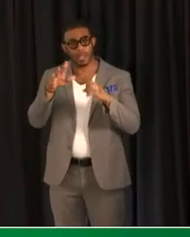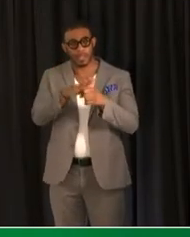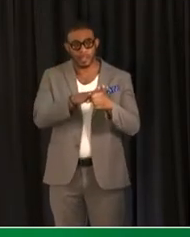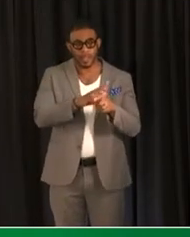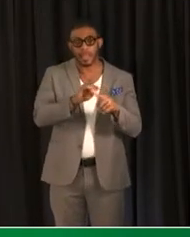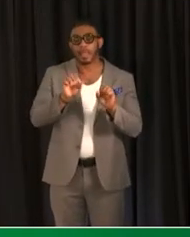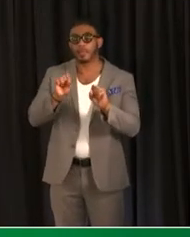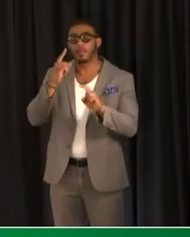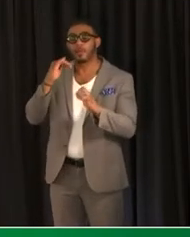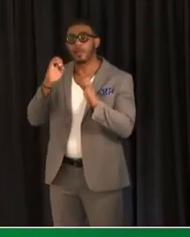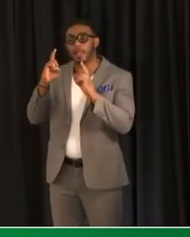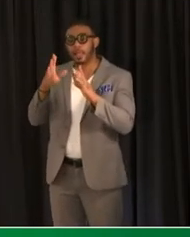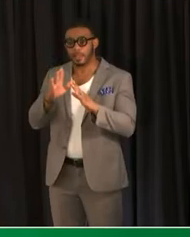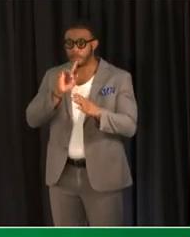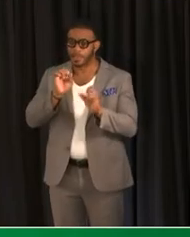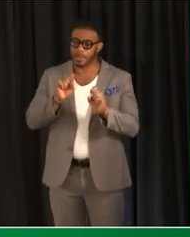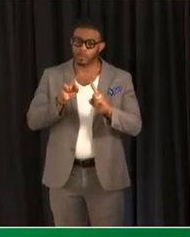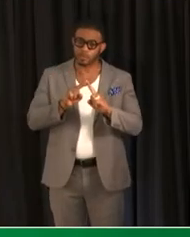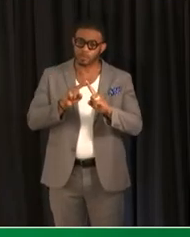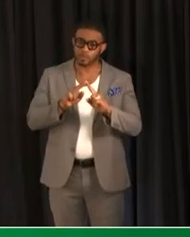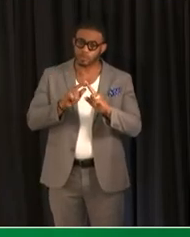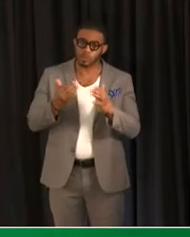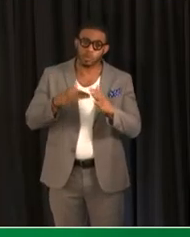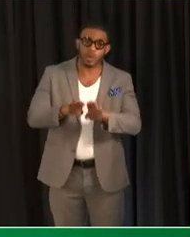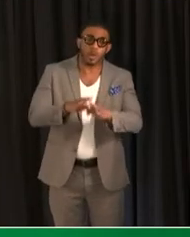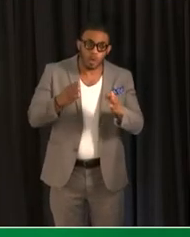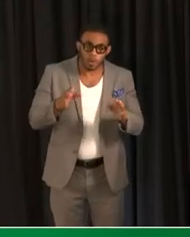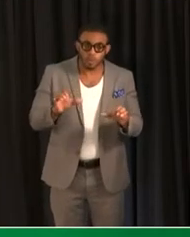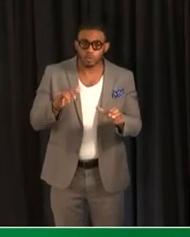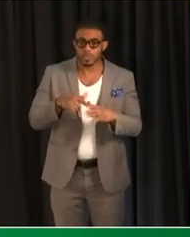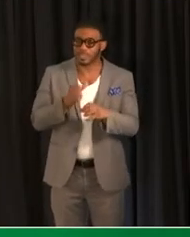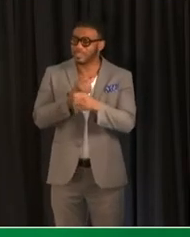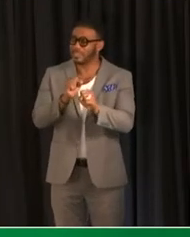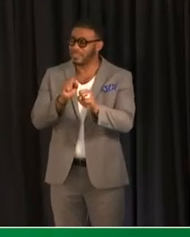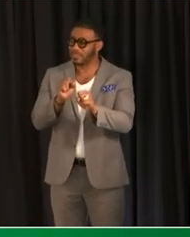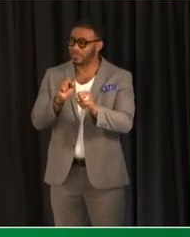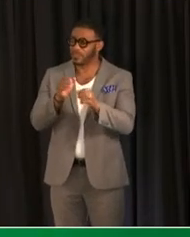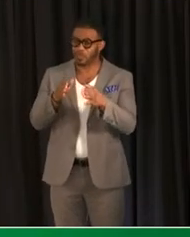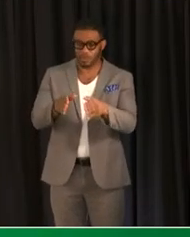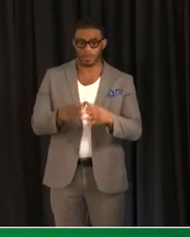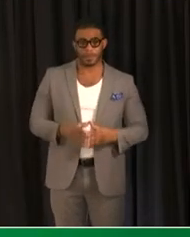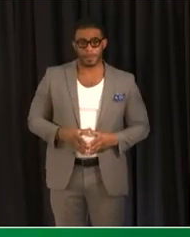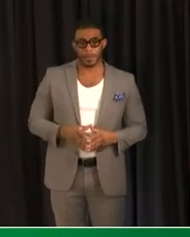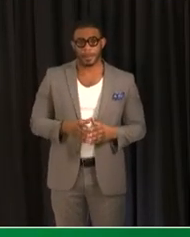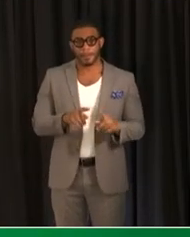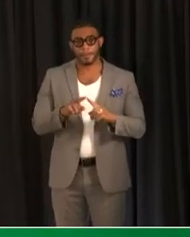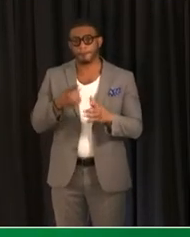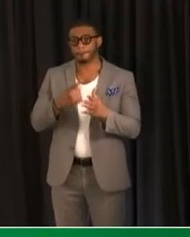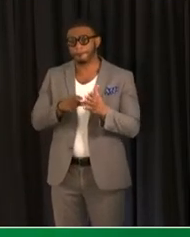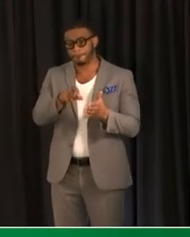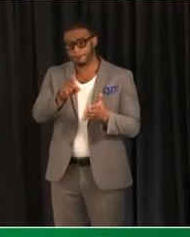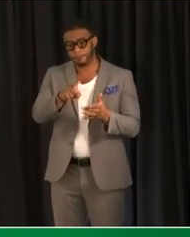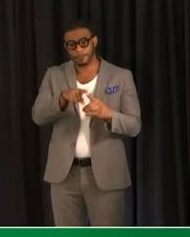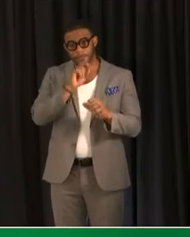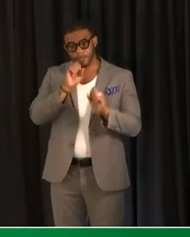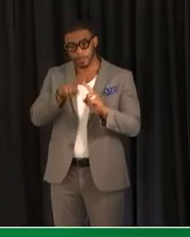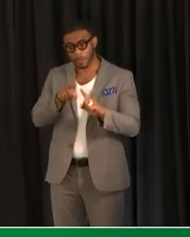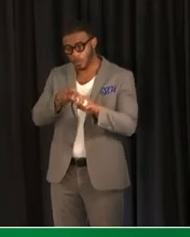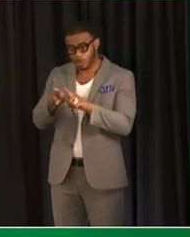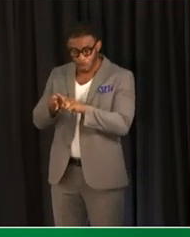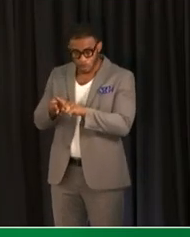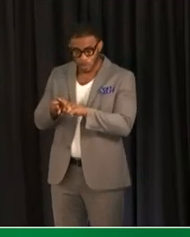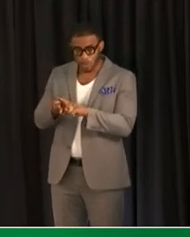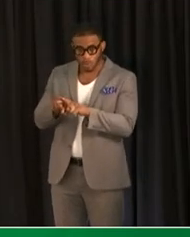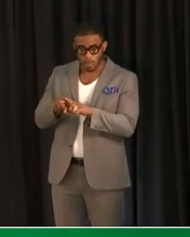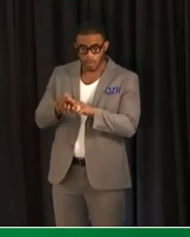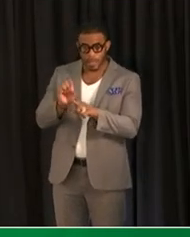sector, and the ability for our educators to be able to reopen and do so in a safe way, and what they need to be able